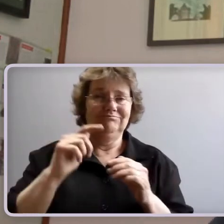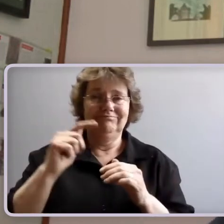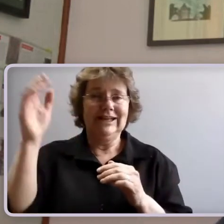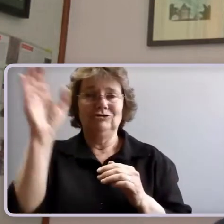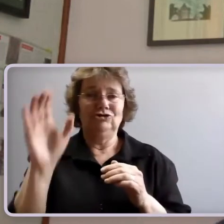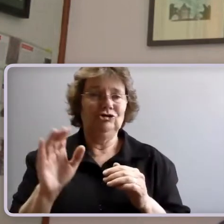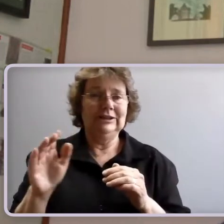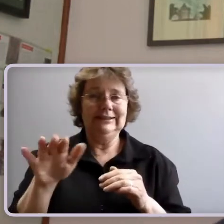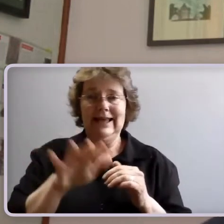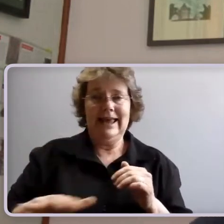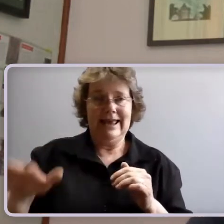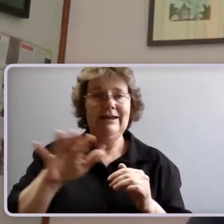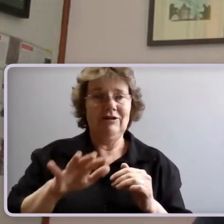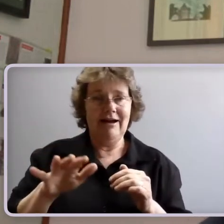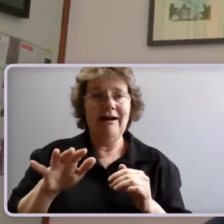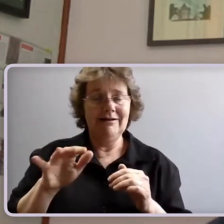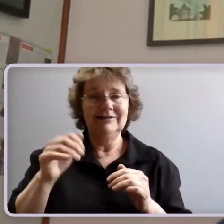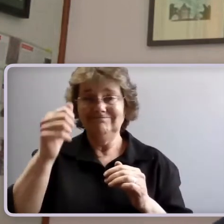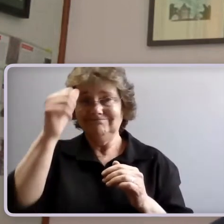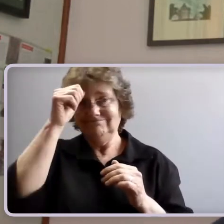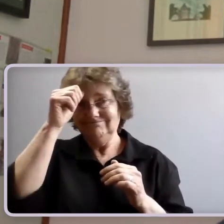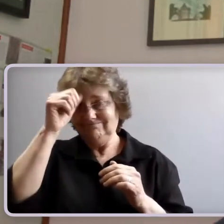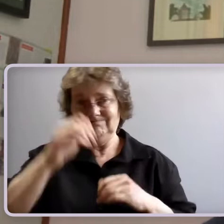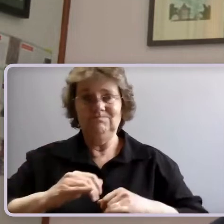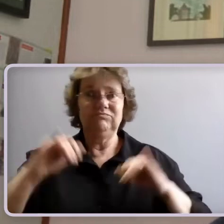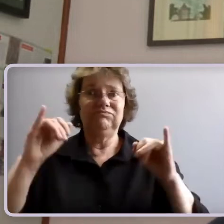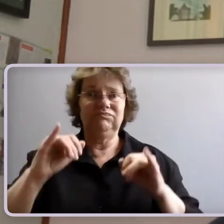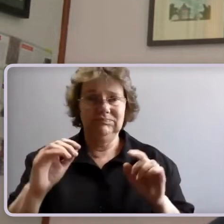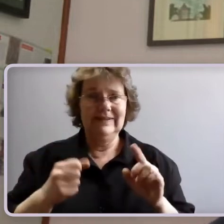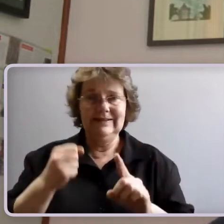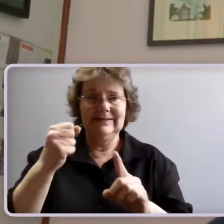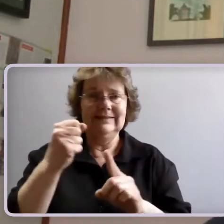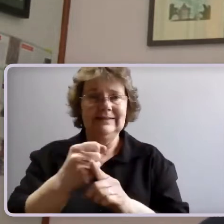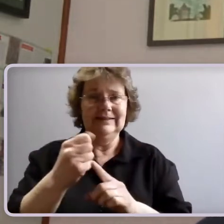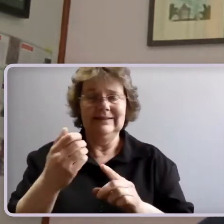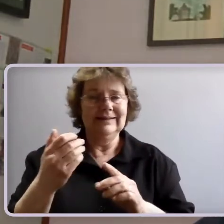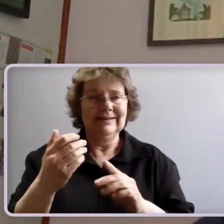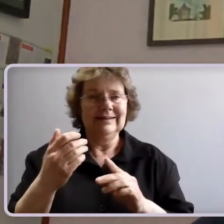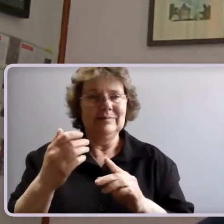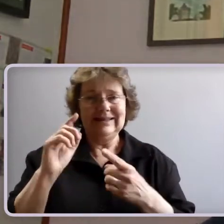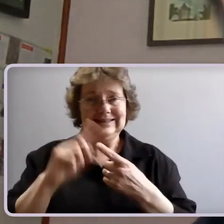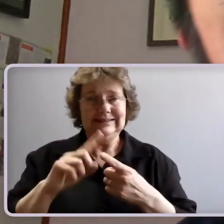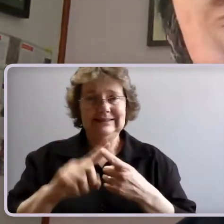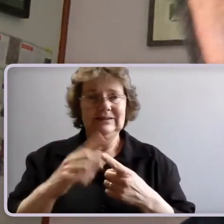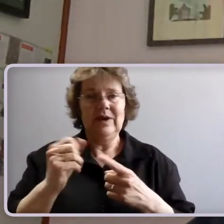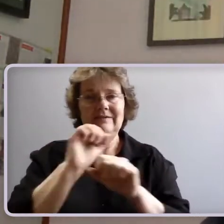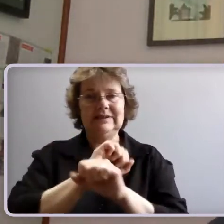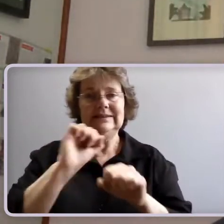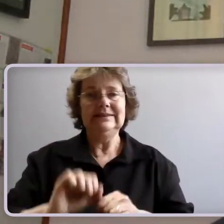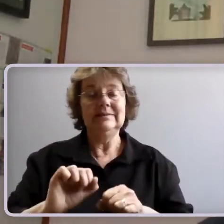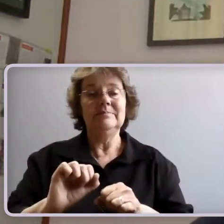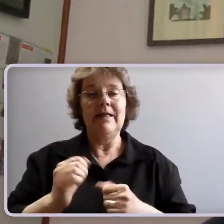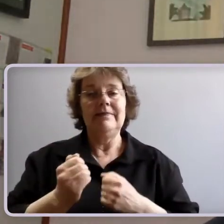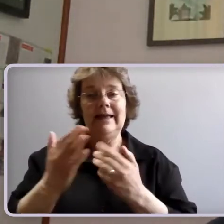disasters are and the impact. But we're still dealing with a system that still privileges some over